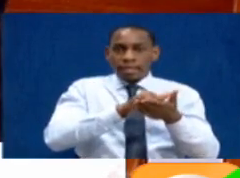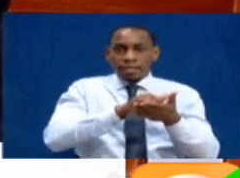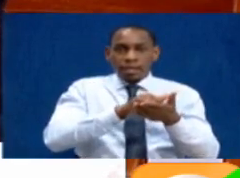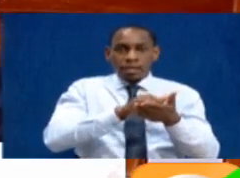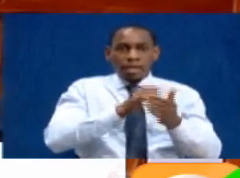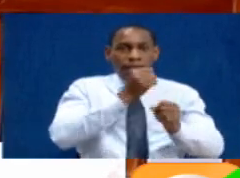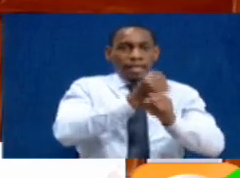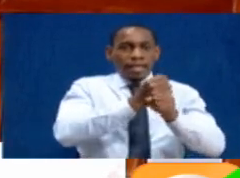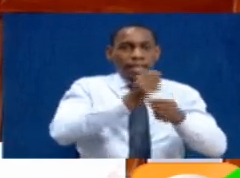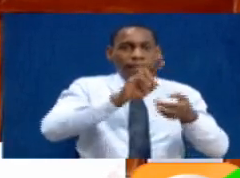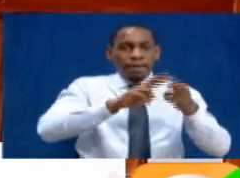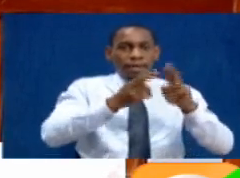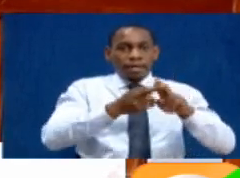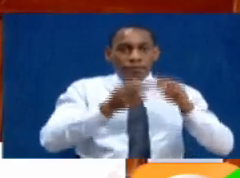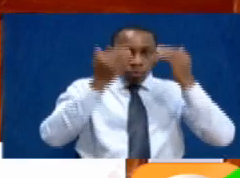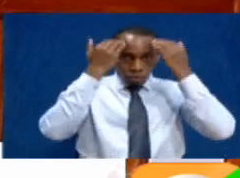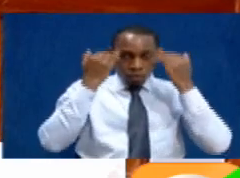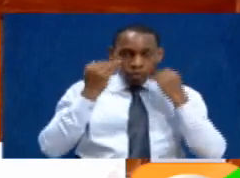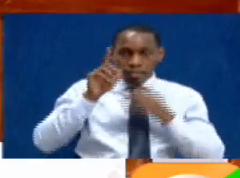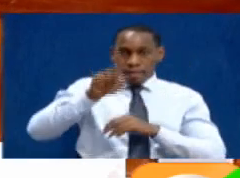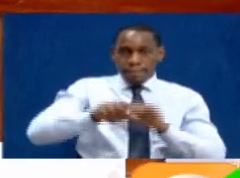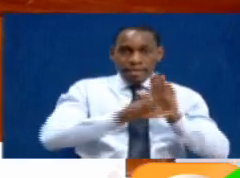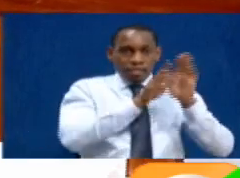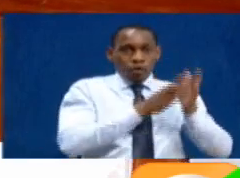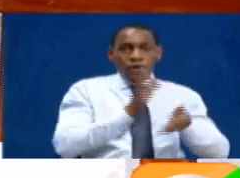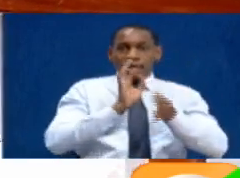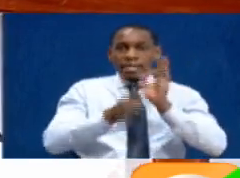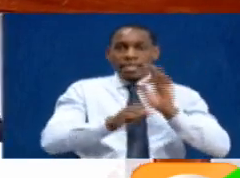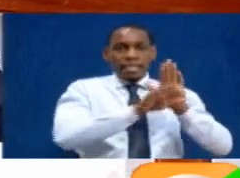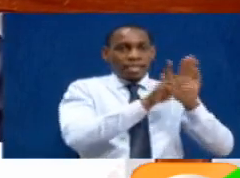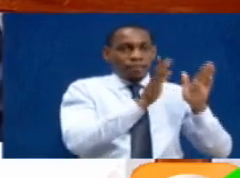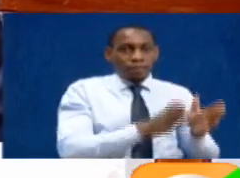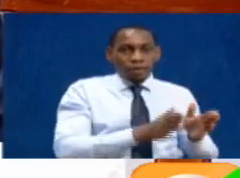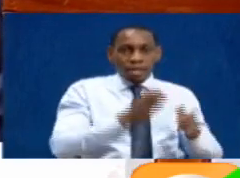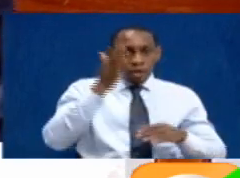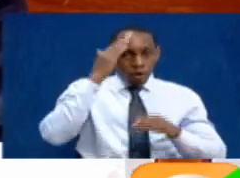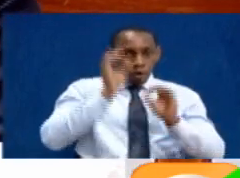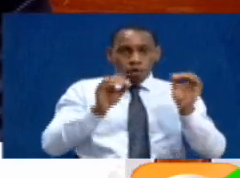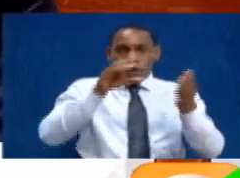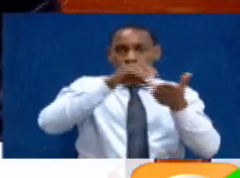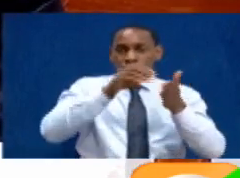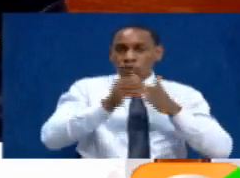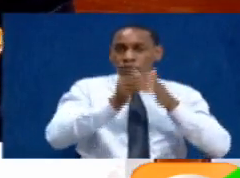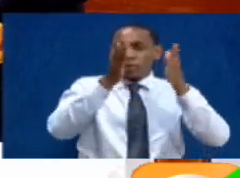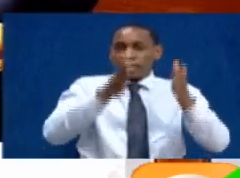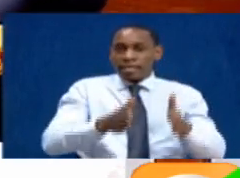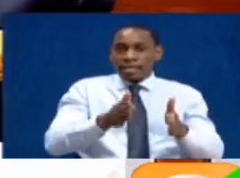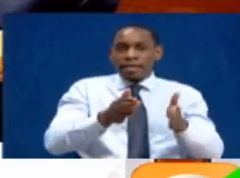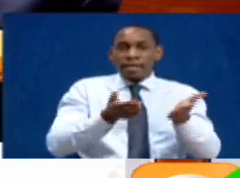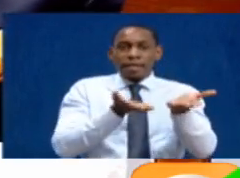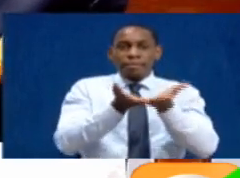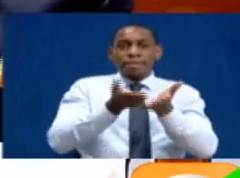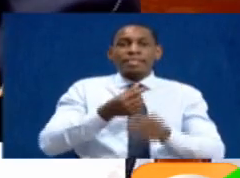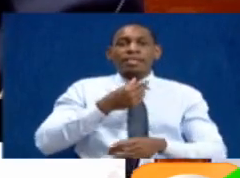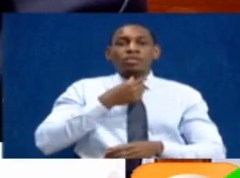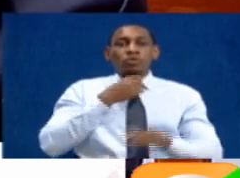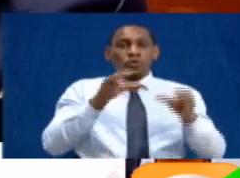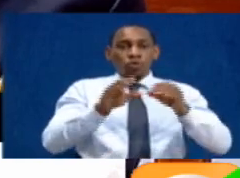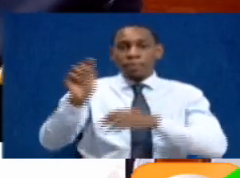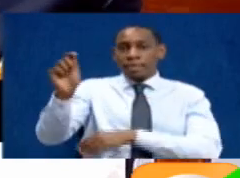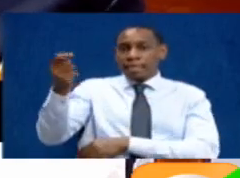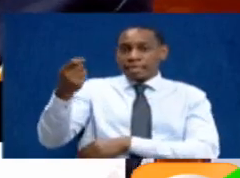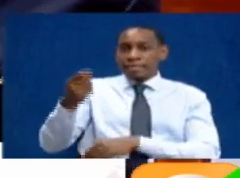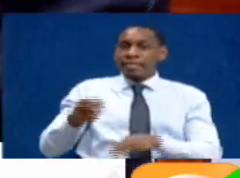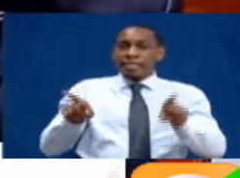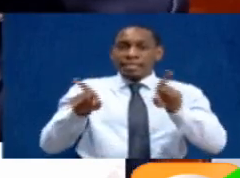labor relations courts must be a lawyer. If a lawyer doesn't know the position of a leader of trade union movement in Kenya,